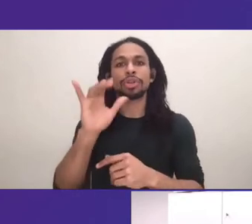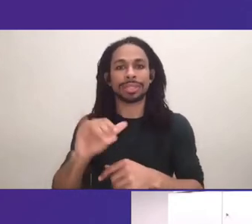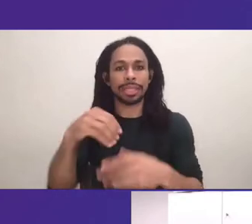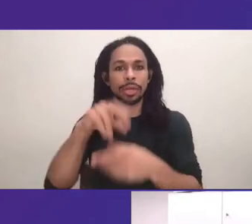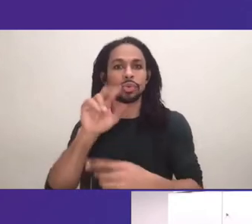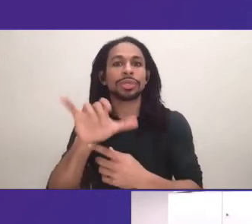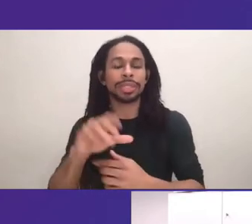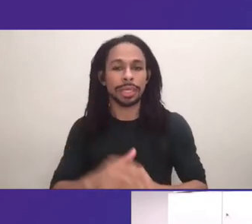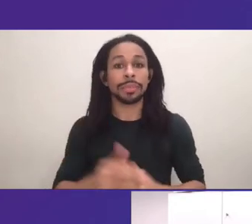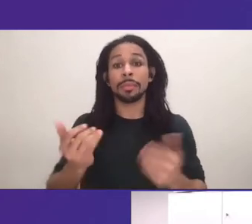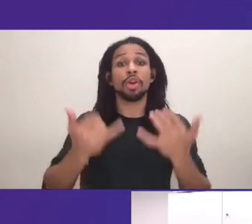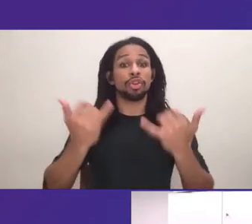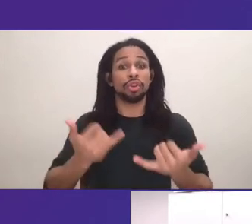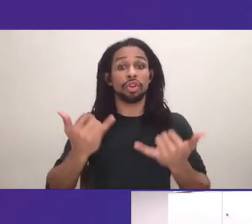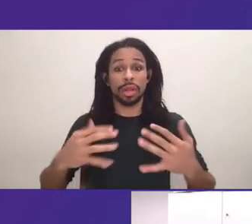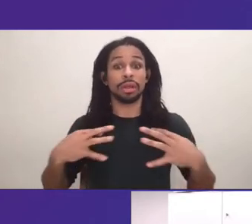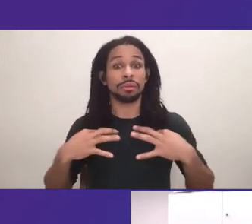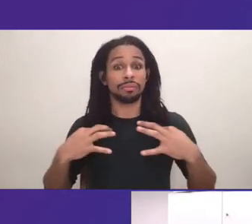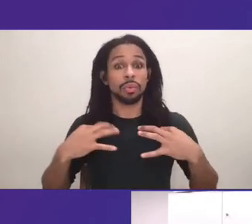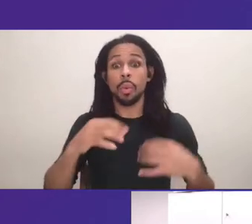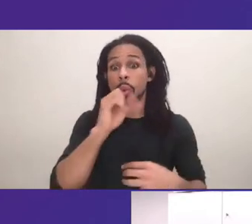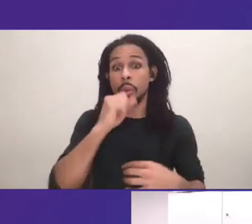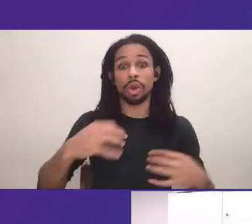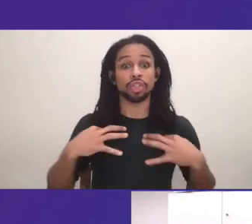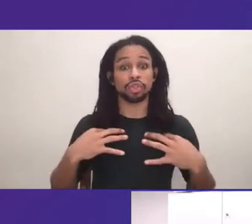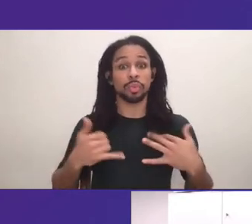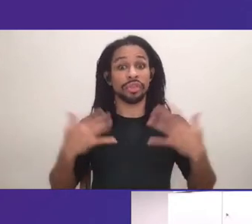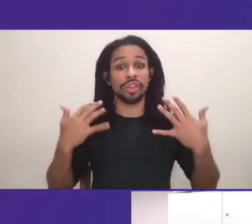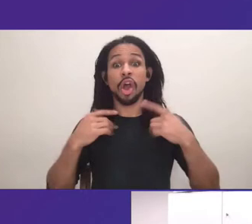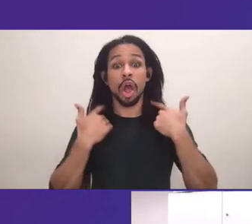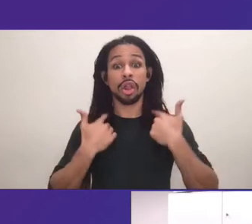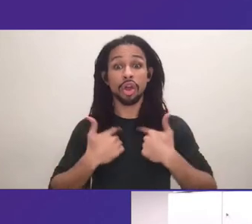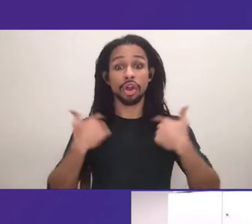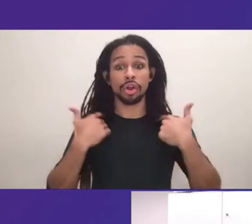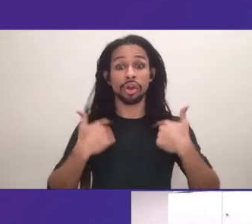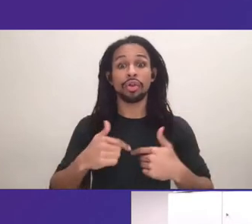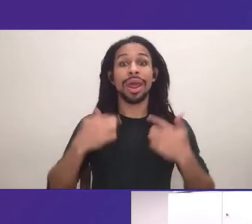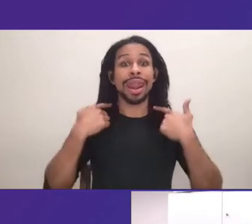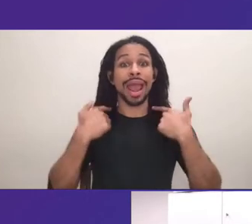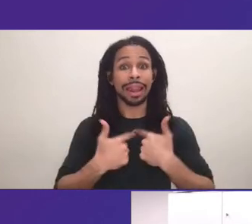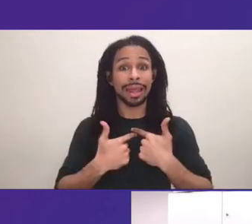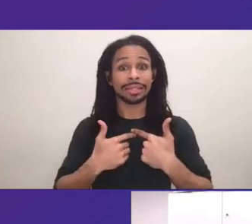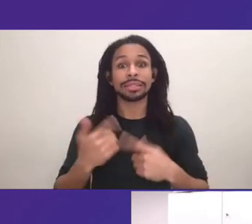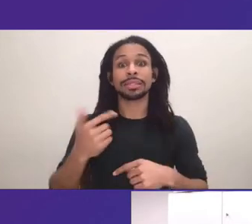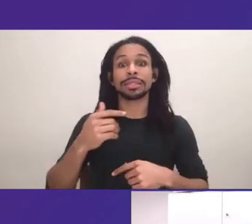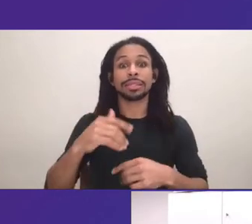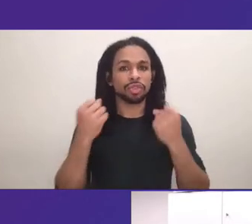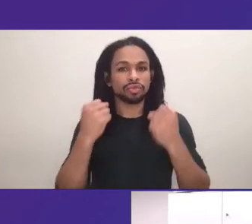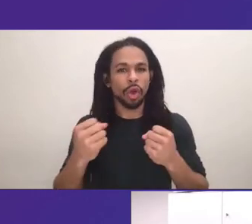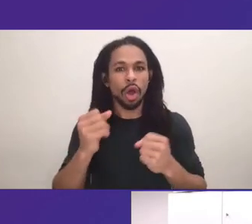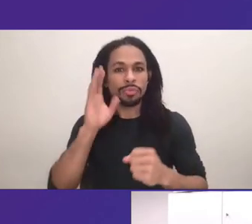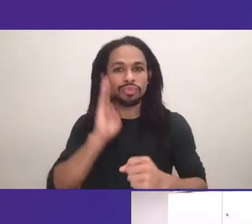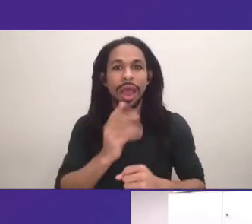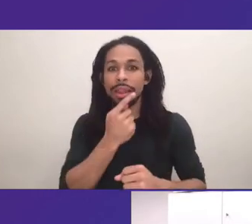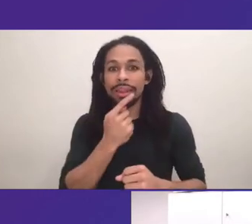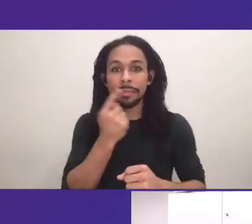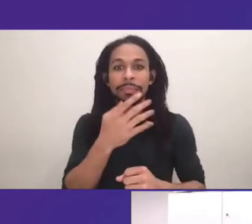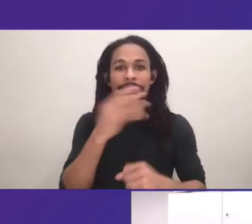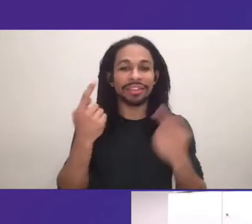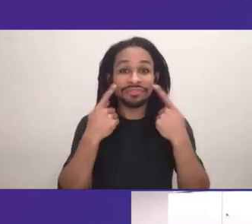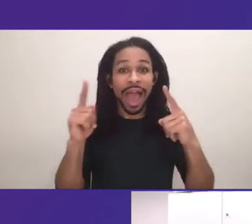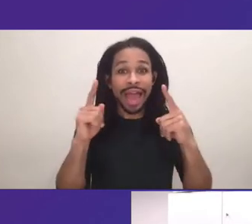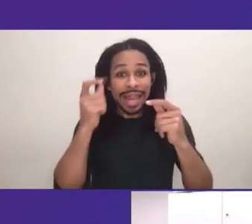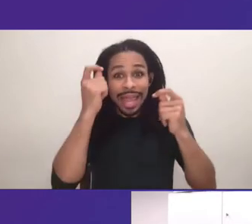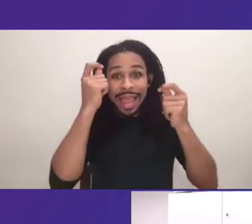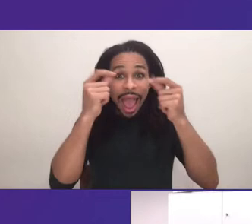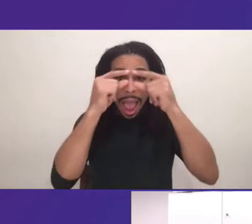wearing an orange shirt with a collar. I have a necklace on. I have a bold brown lip, and finally, some plucked eyebrows